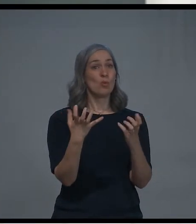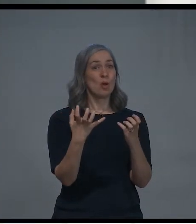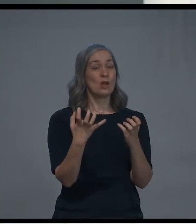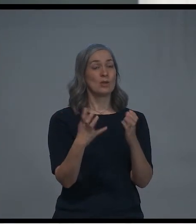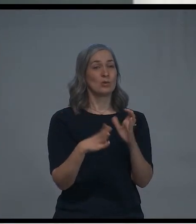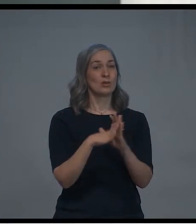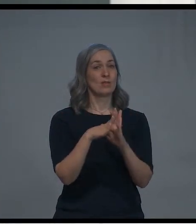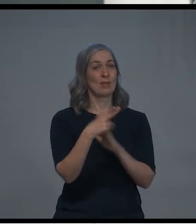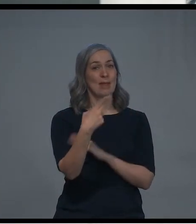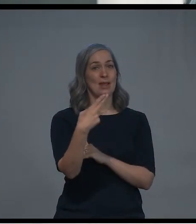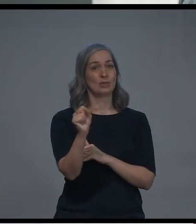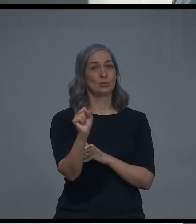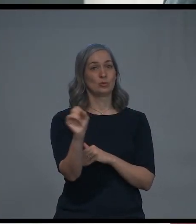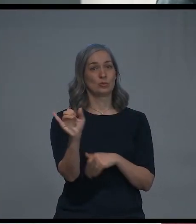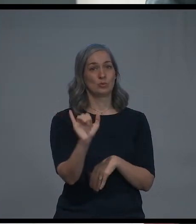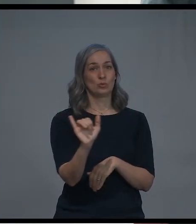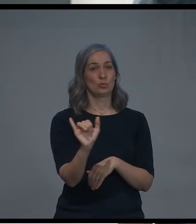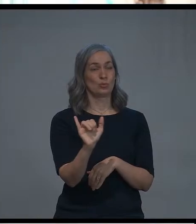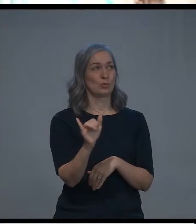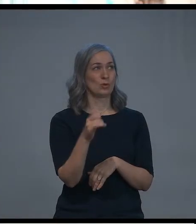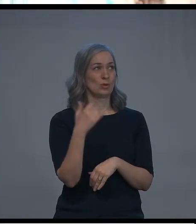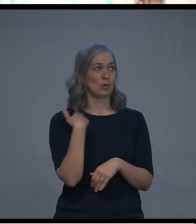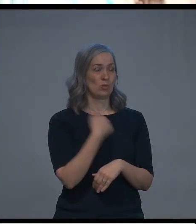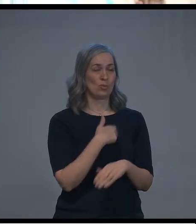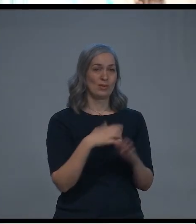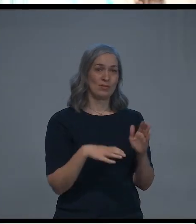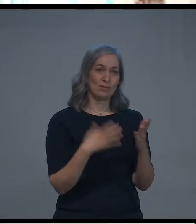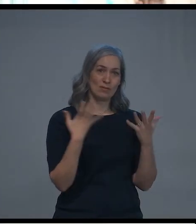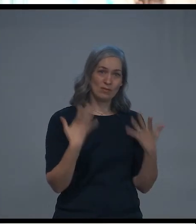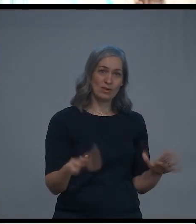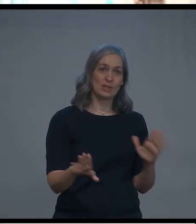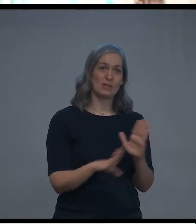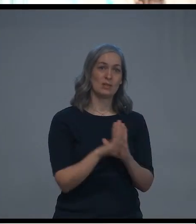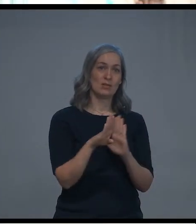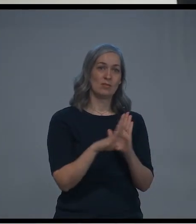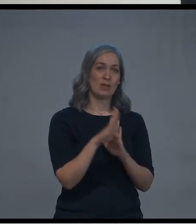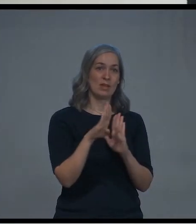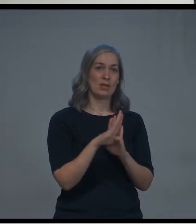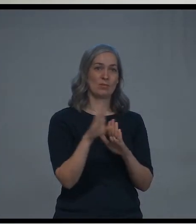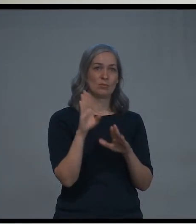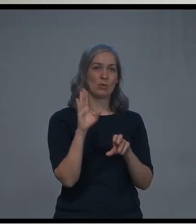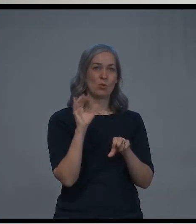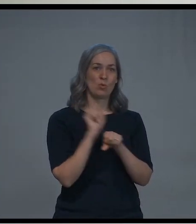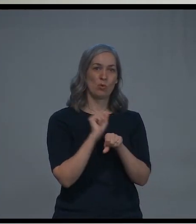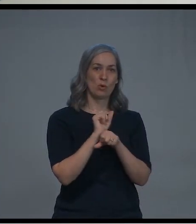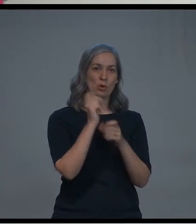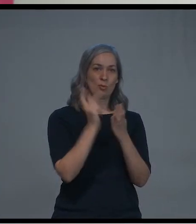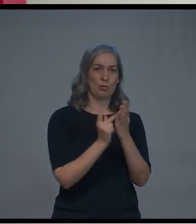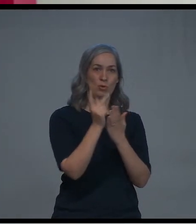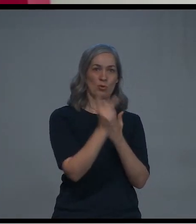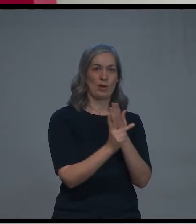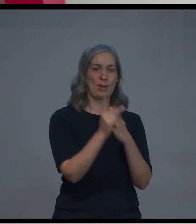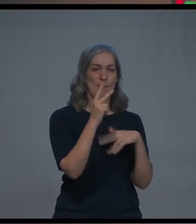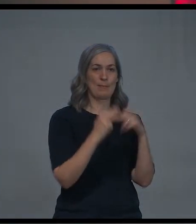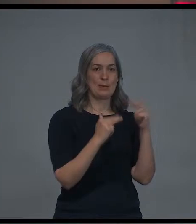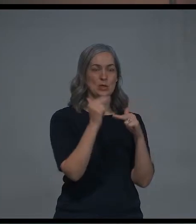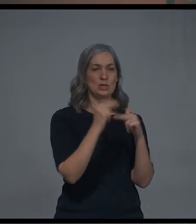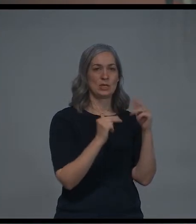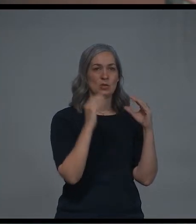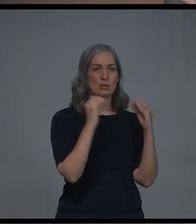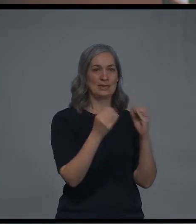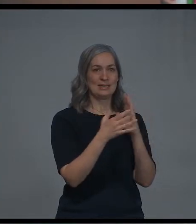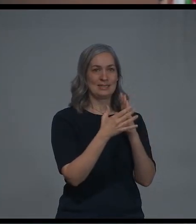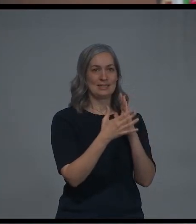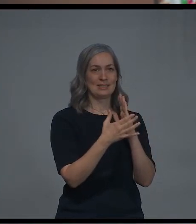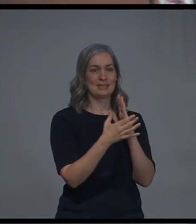eventually develop the high school. We've developed a vocational ed building to teach a range of skills for our girls and